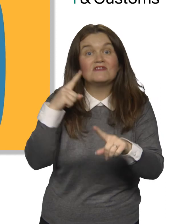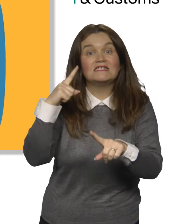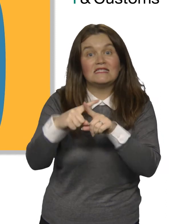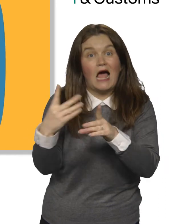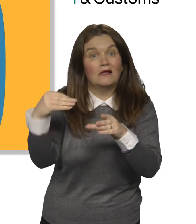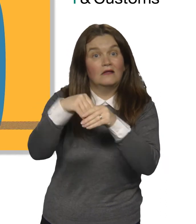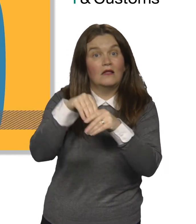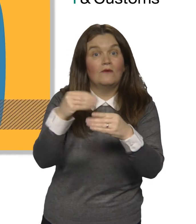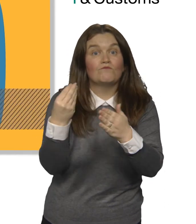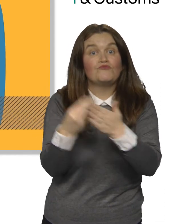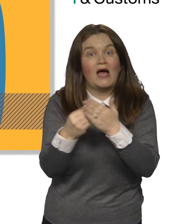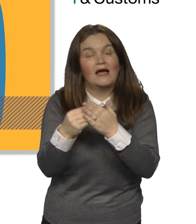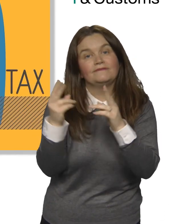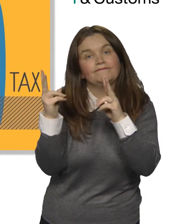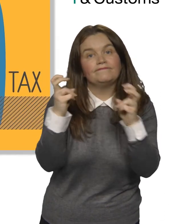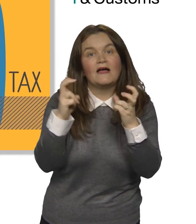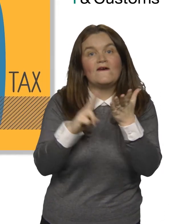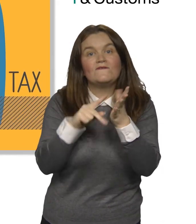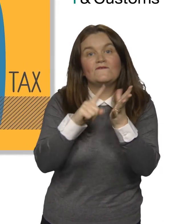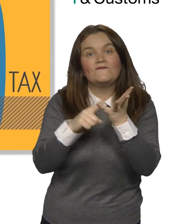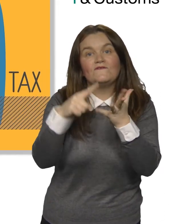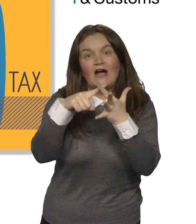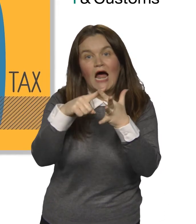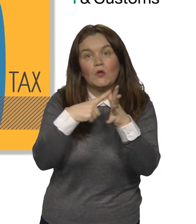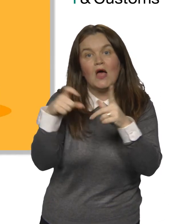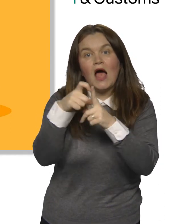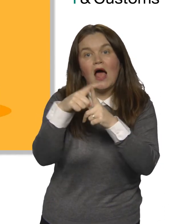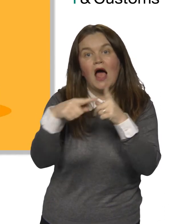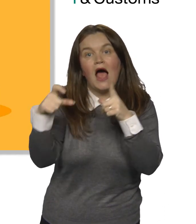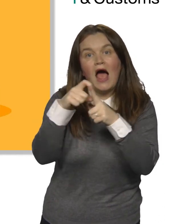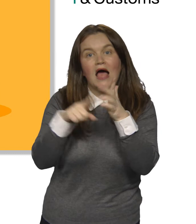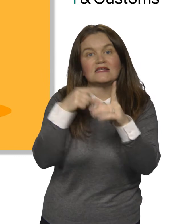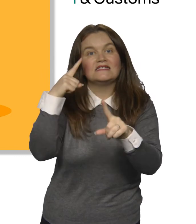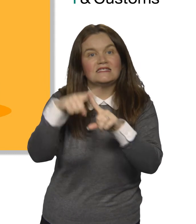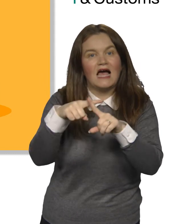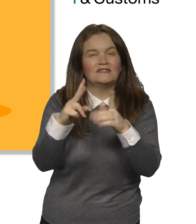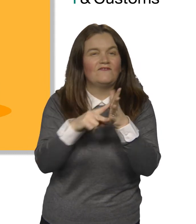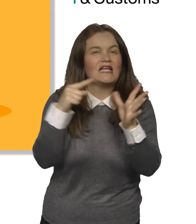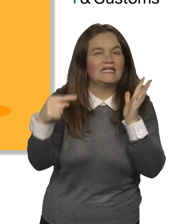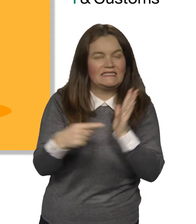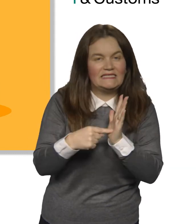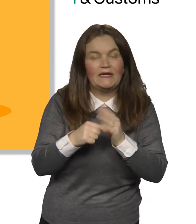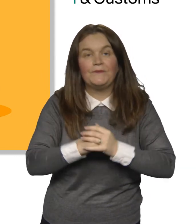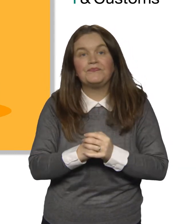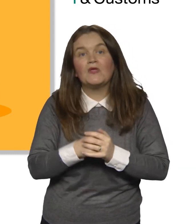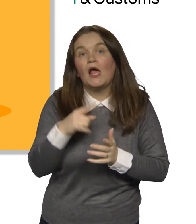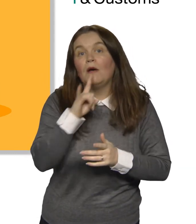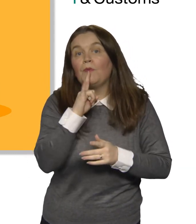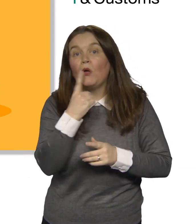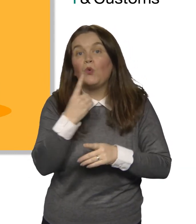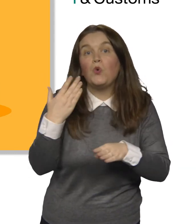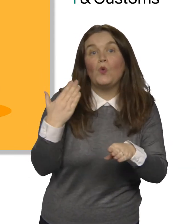example, have an amount of tax included in the price you pay. It's called value added tax, or